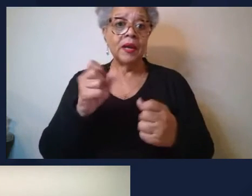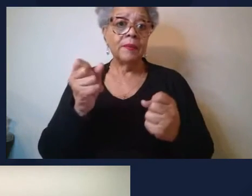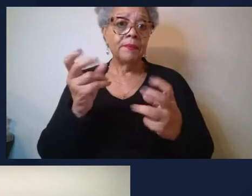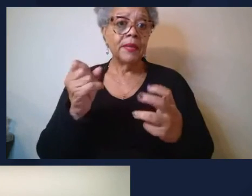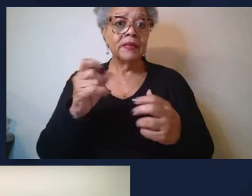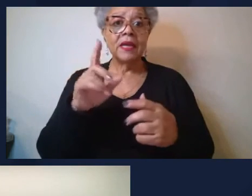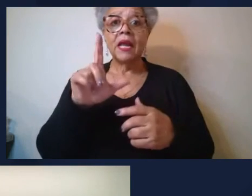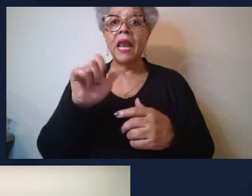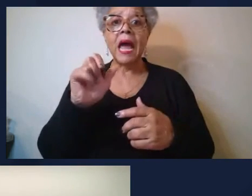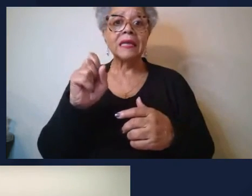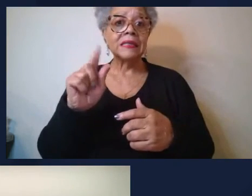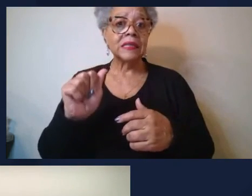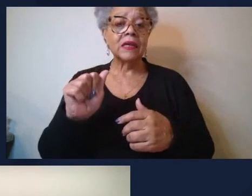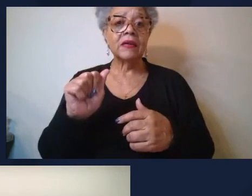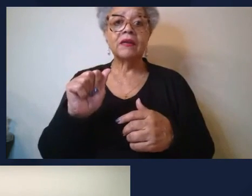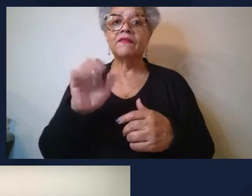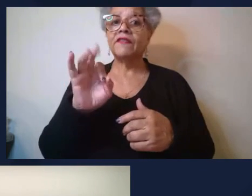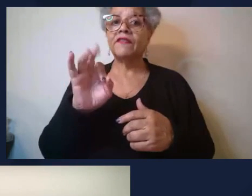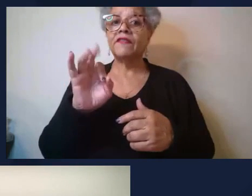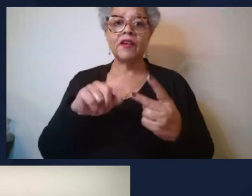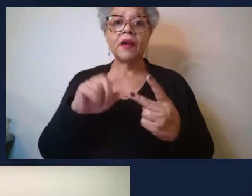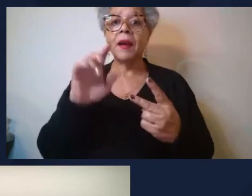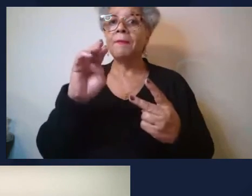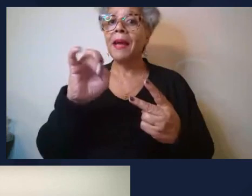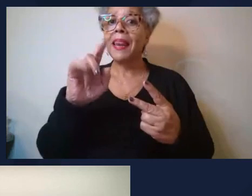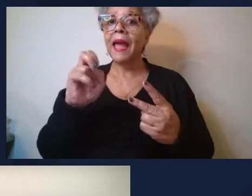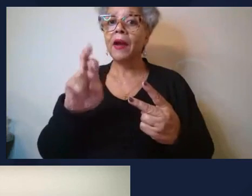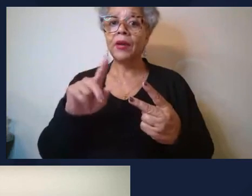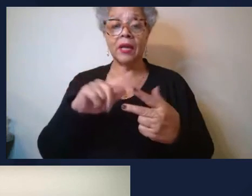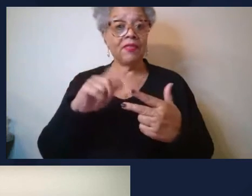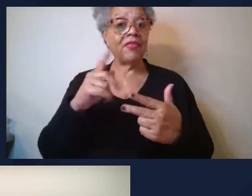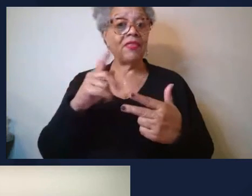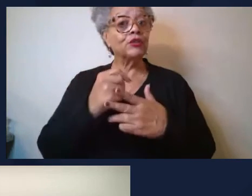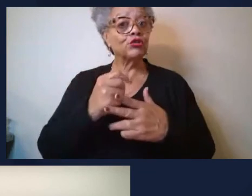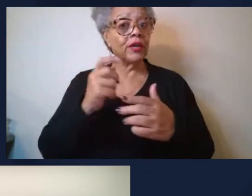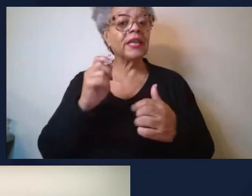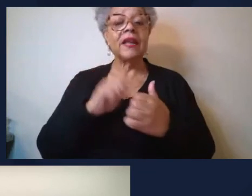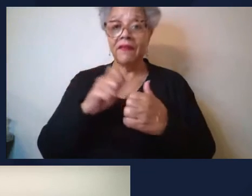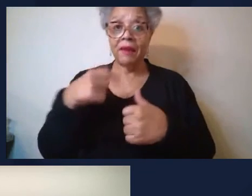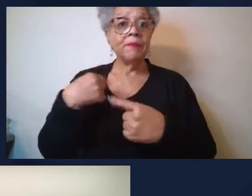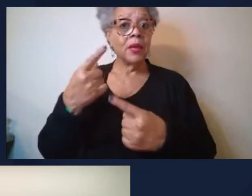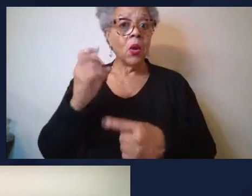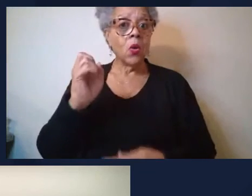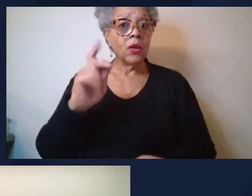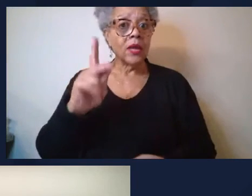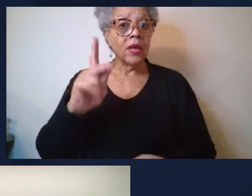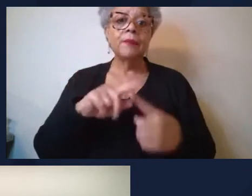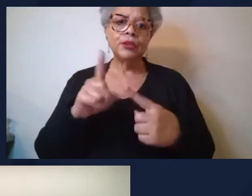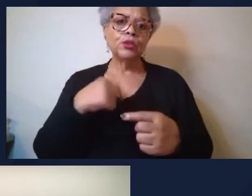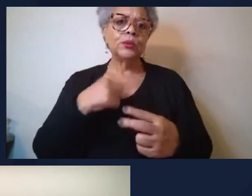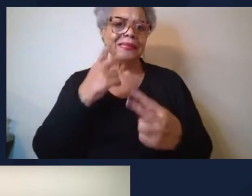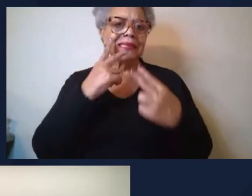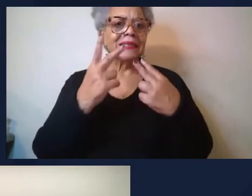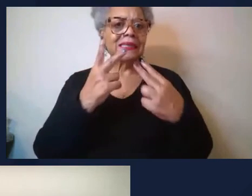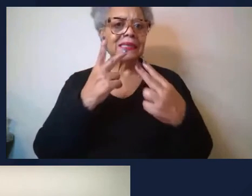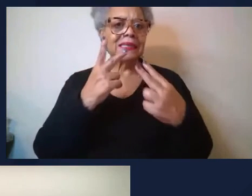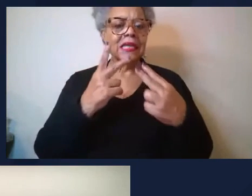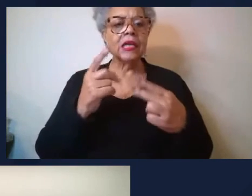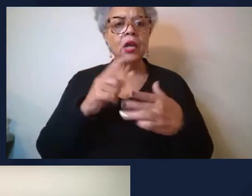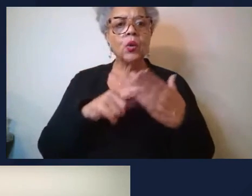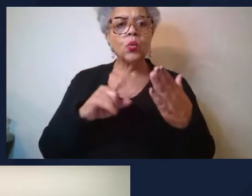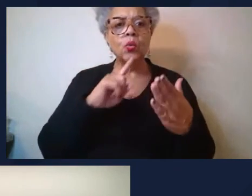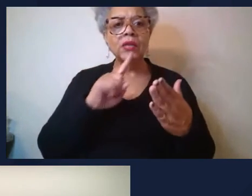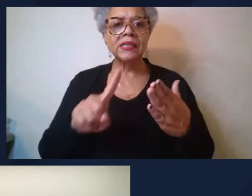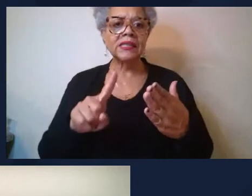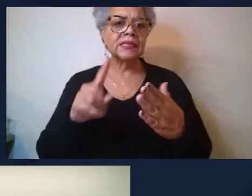and they've talked it's malaria. They would have treated malaria and they feel okay. So indeed, you will see it in their immune response. unfortunately, they didn't